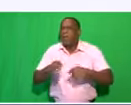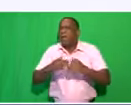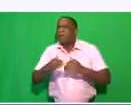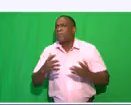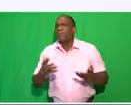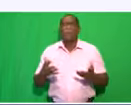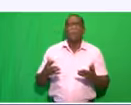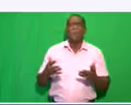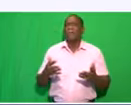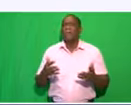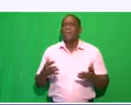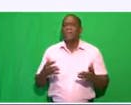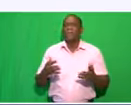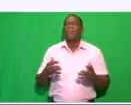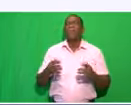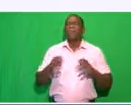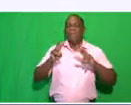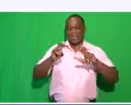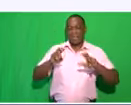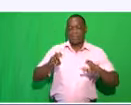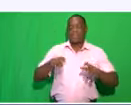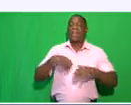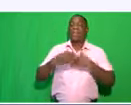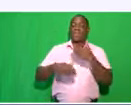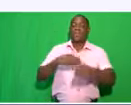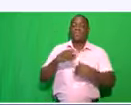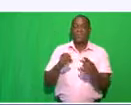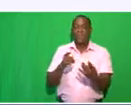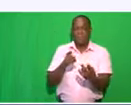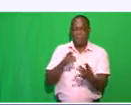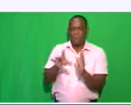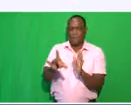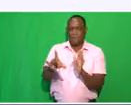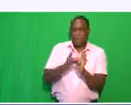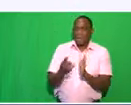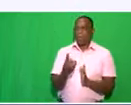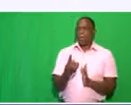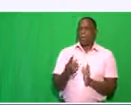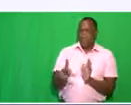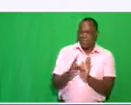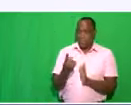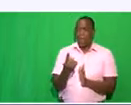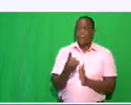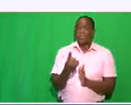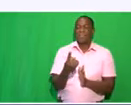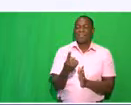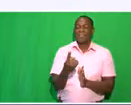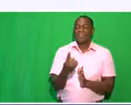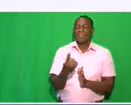negotiate a single option going forward, and then present to our principals the